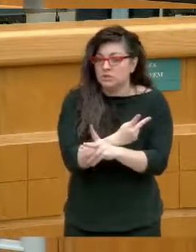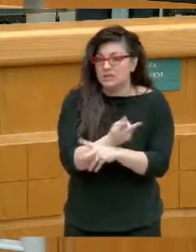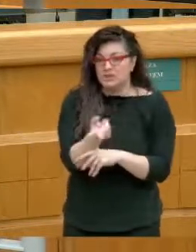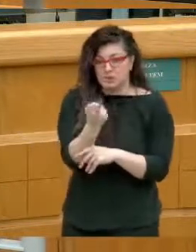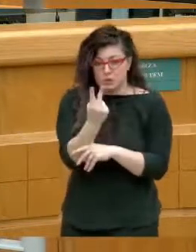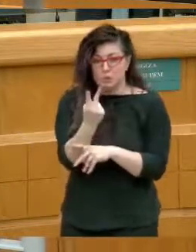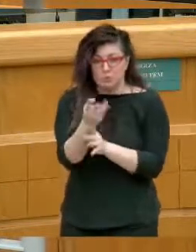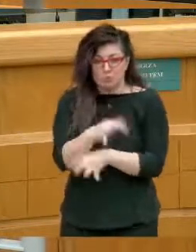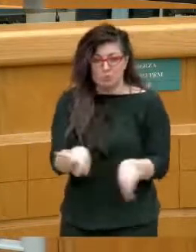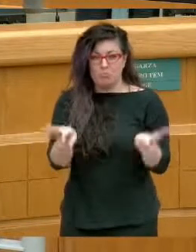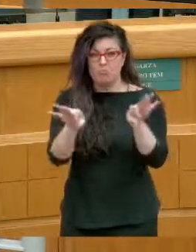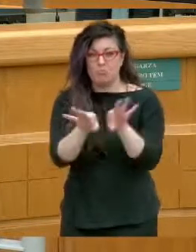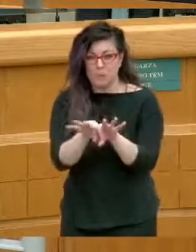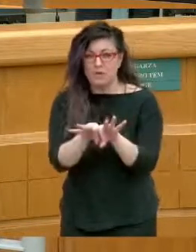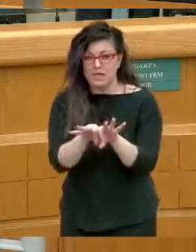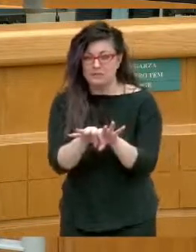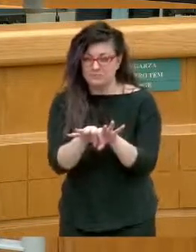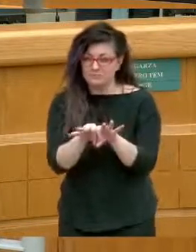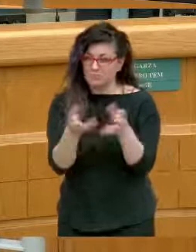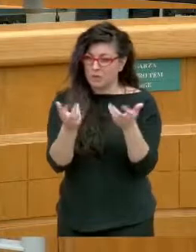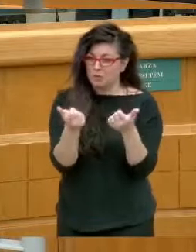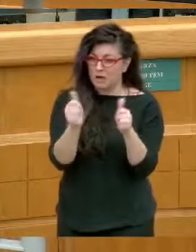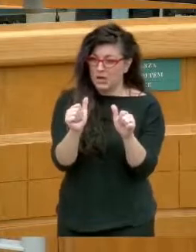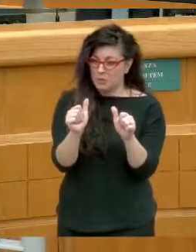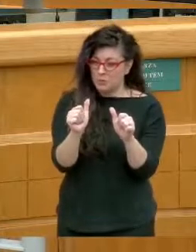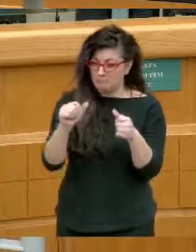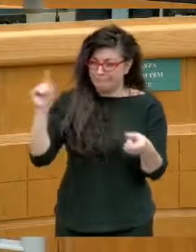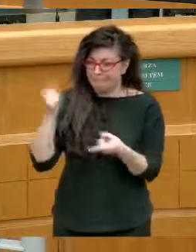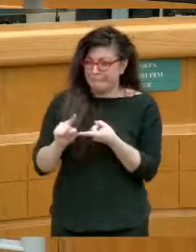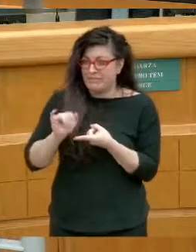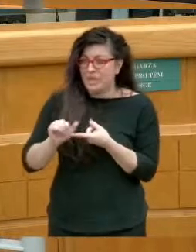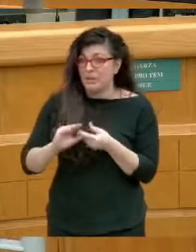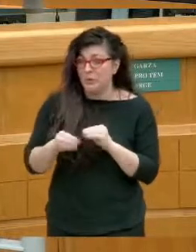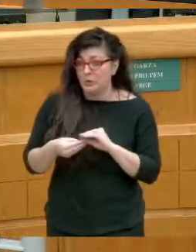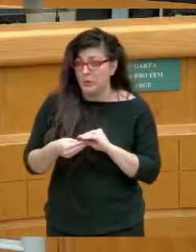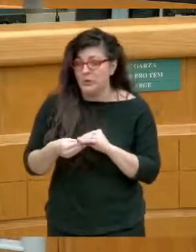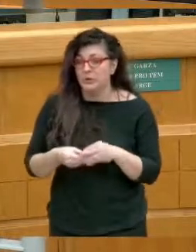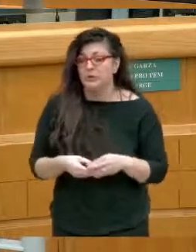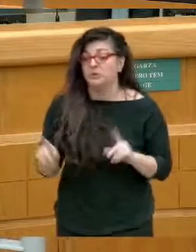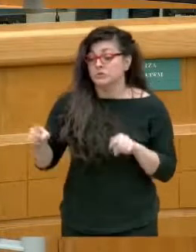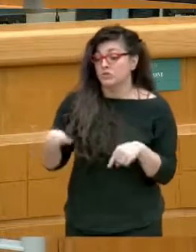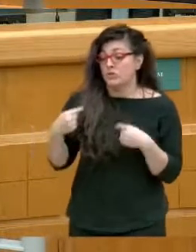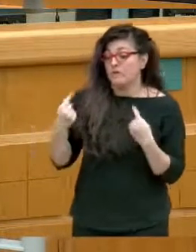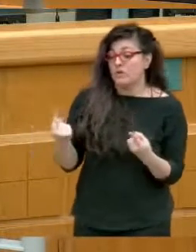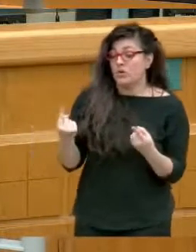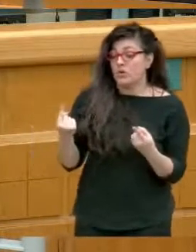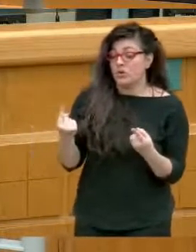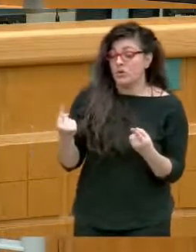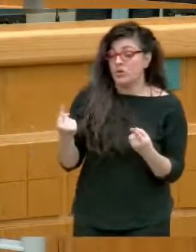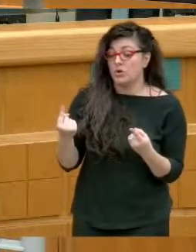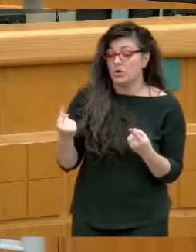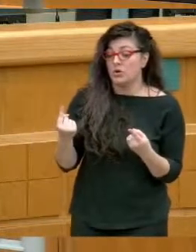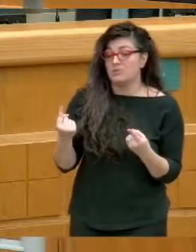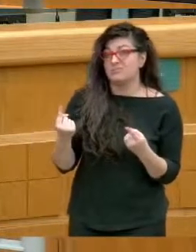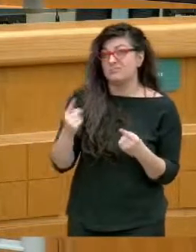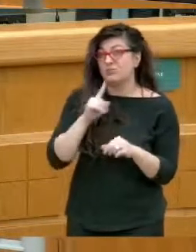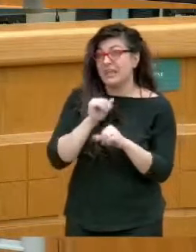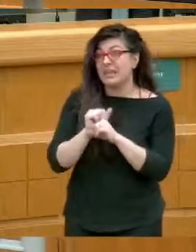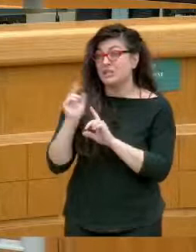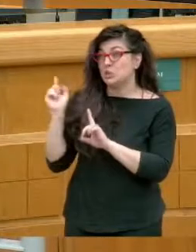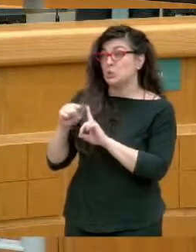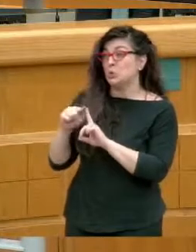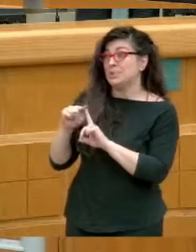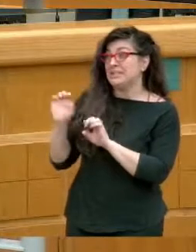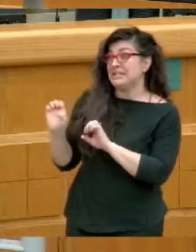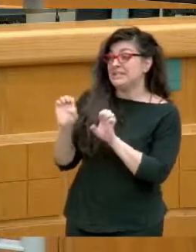that we're really interested in trying to control. Up to this point, really especially up to Easter, we had a